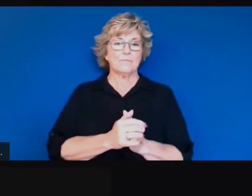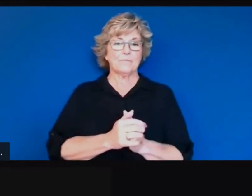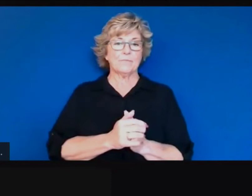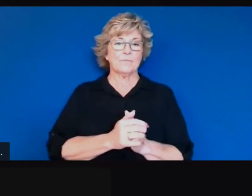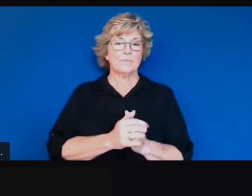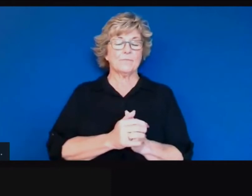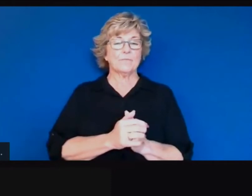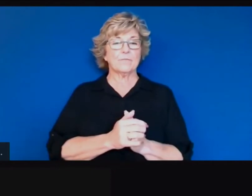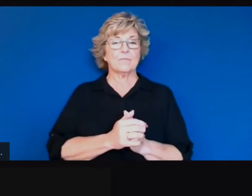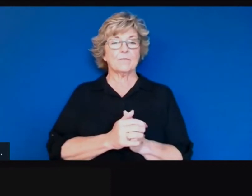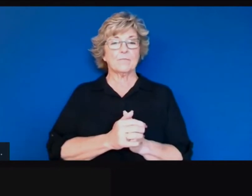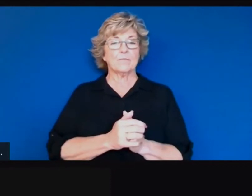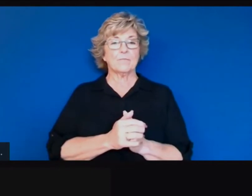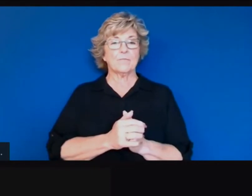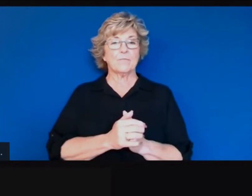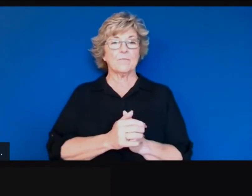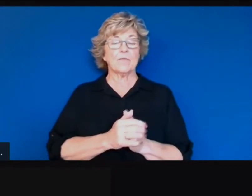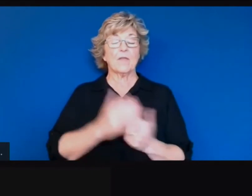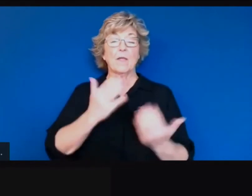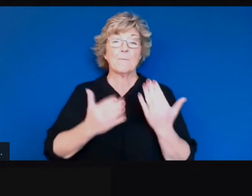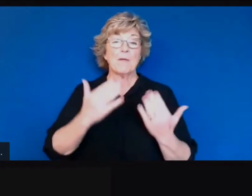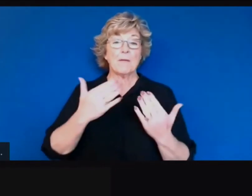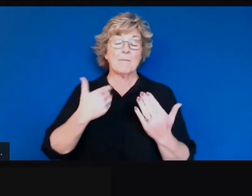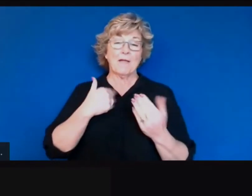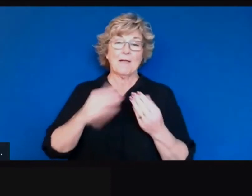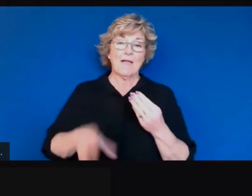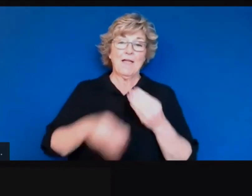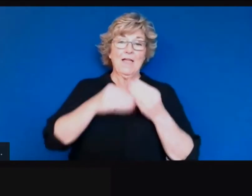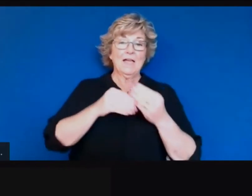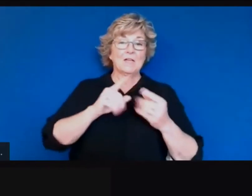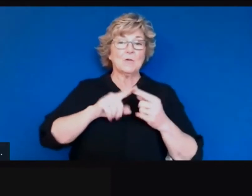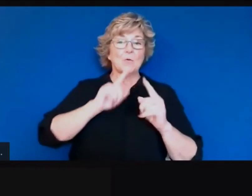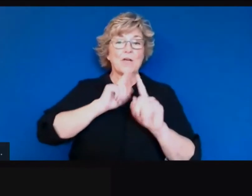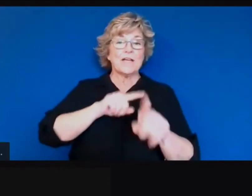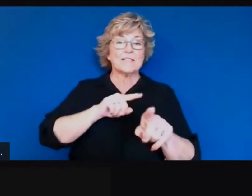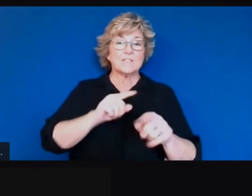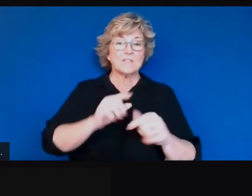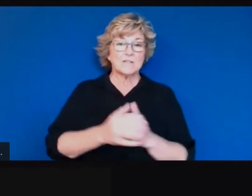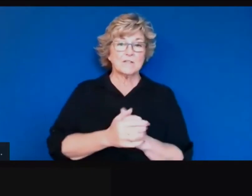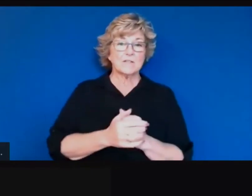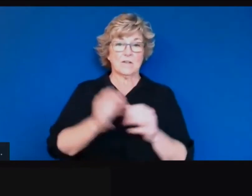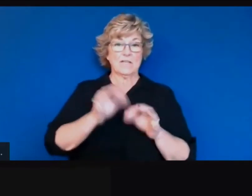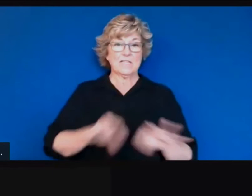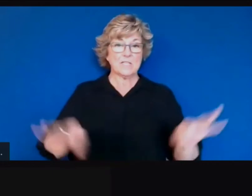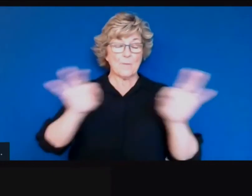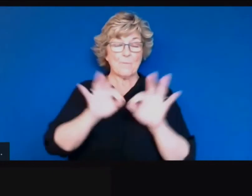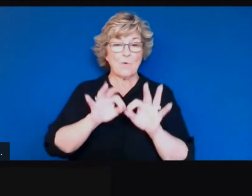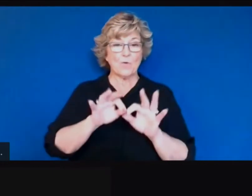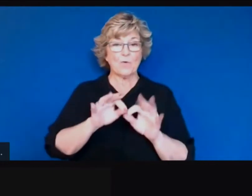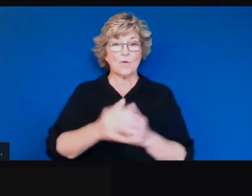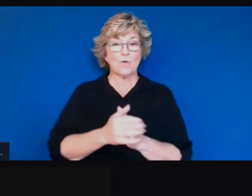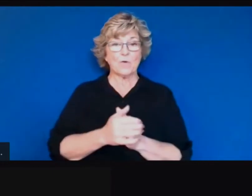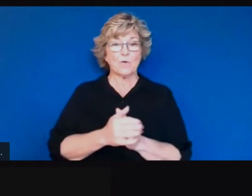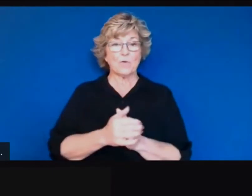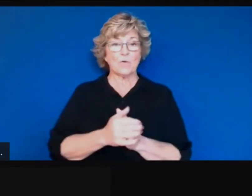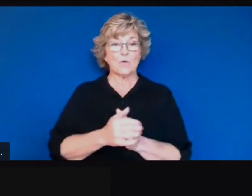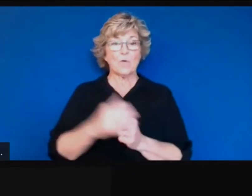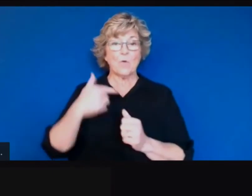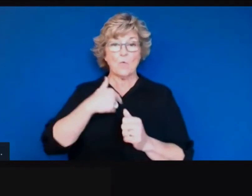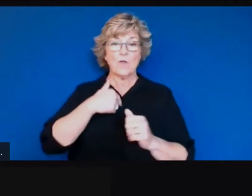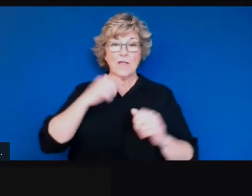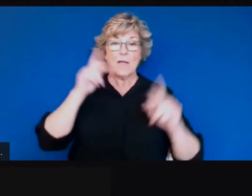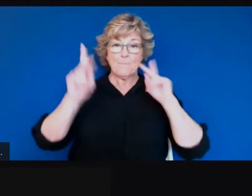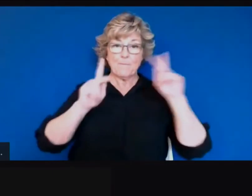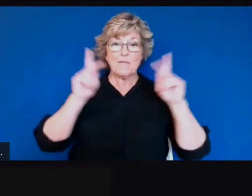over answering the question in the legitimate query, it's important to note that we have our populations and